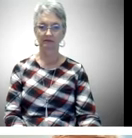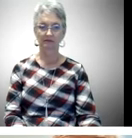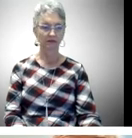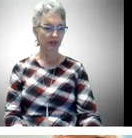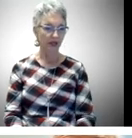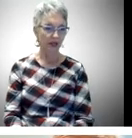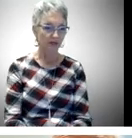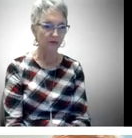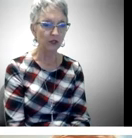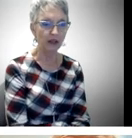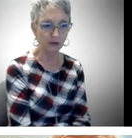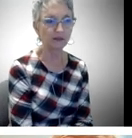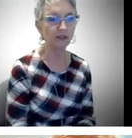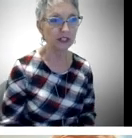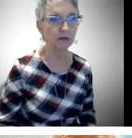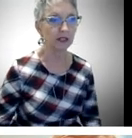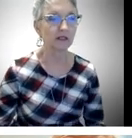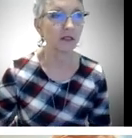have 15 minutes?